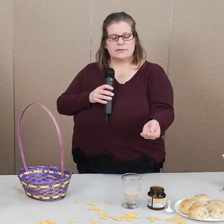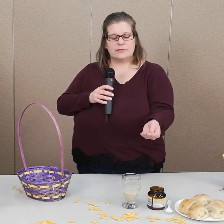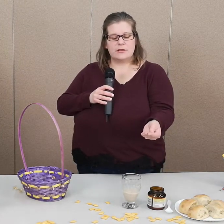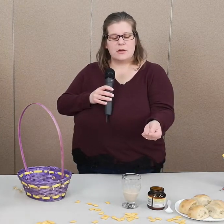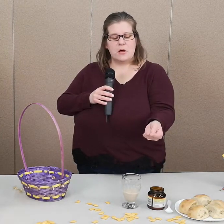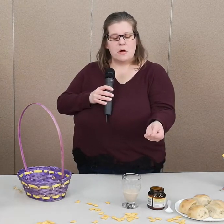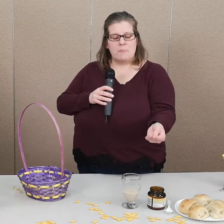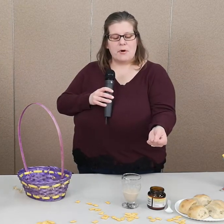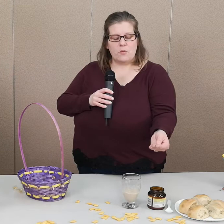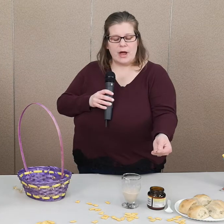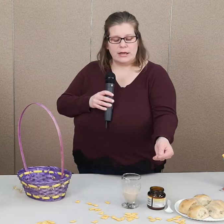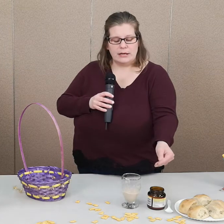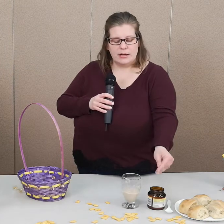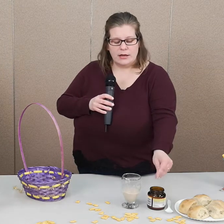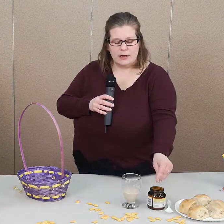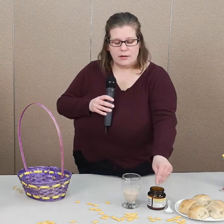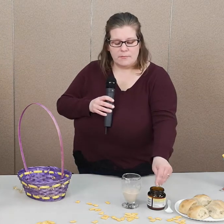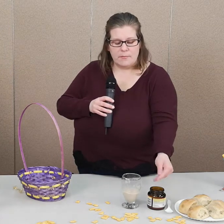yeast.